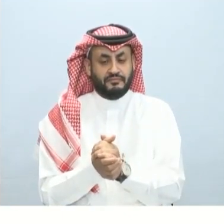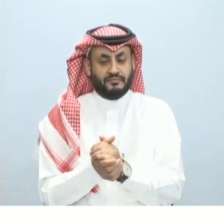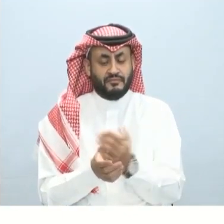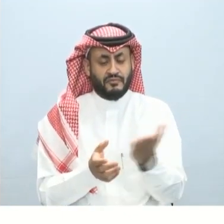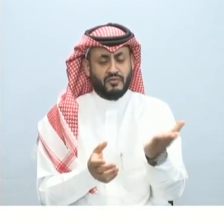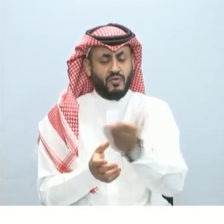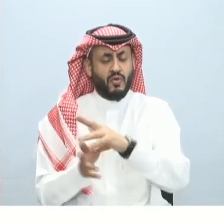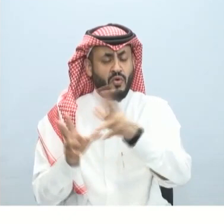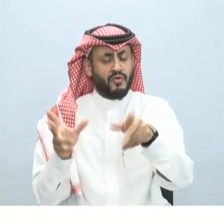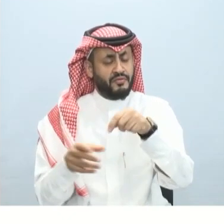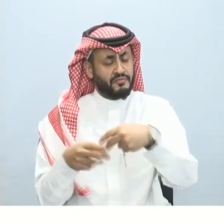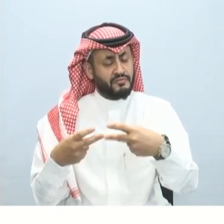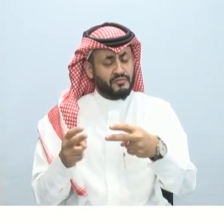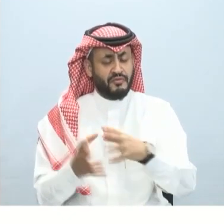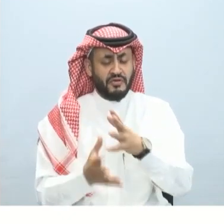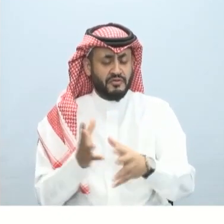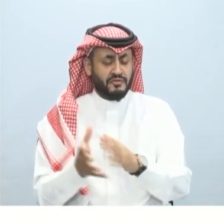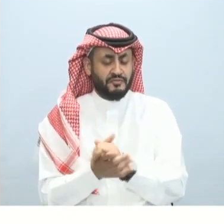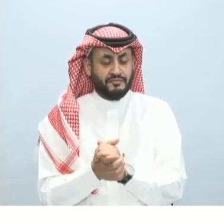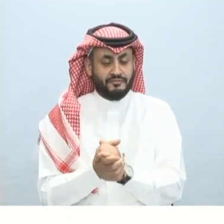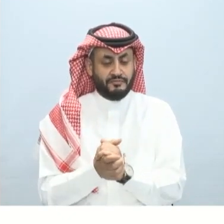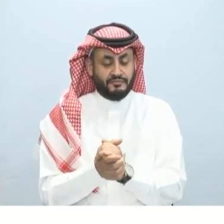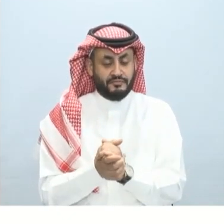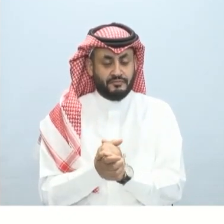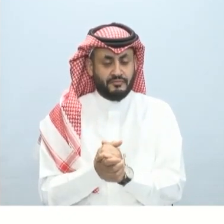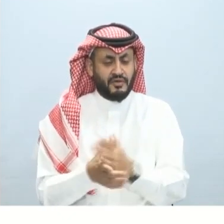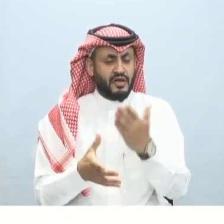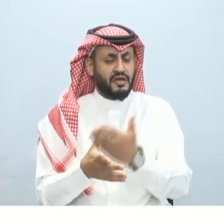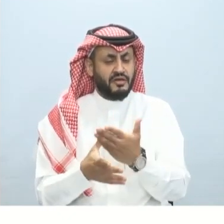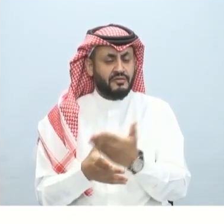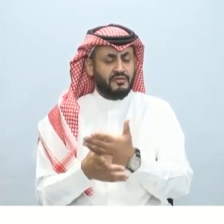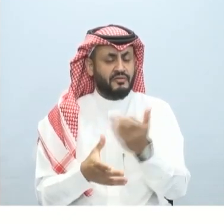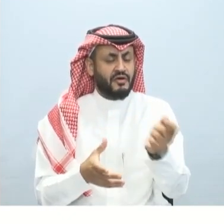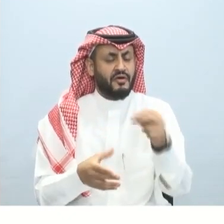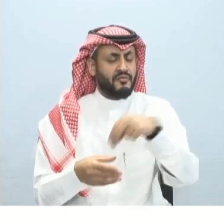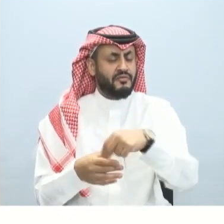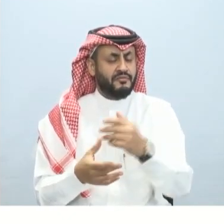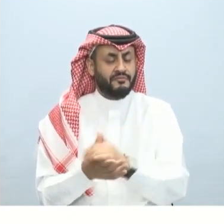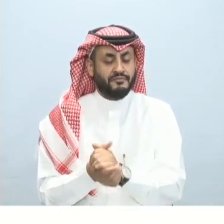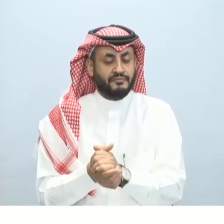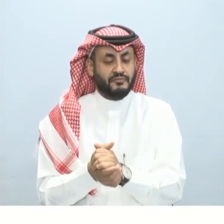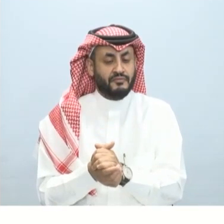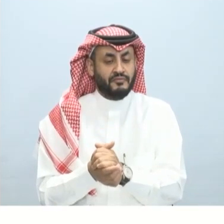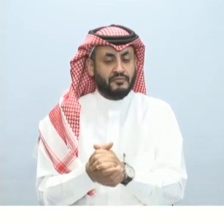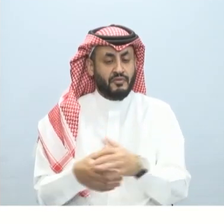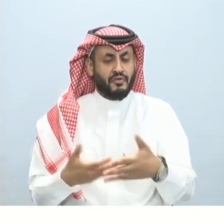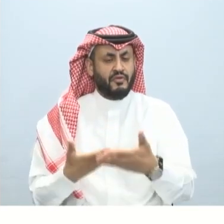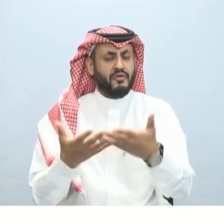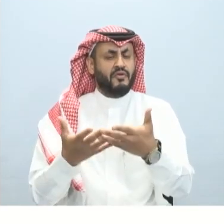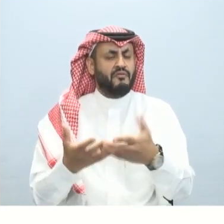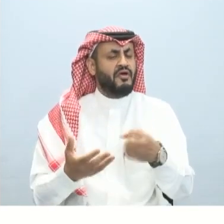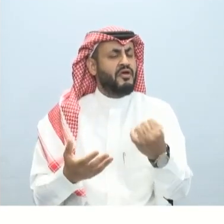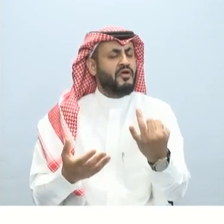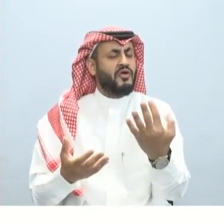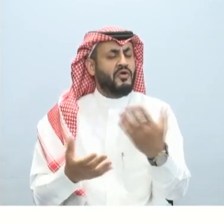considerably, definitely, and certainly. So why can I add them? I can add them to express how much